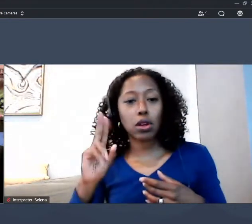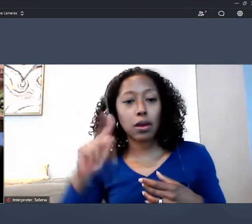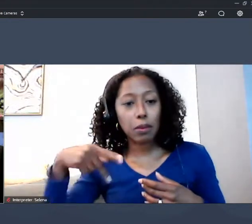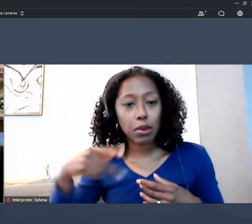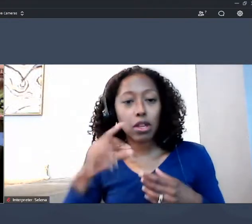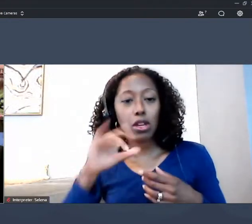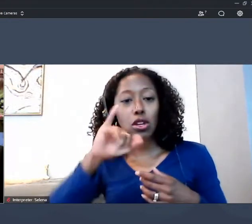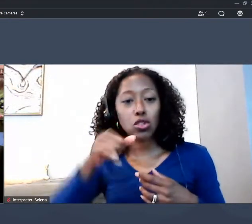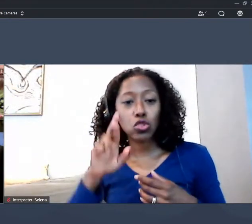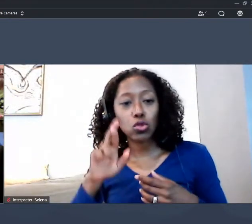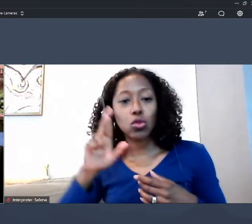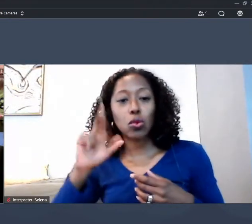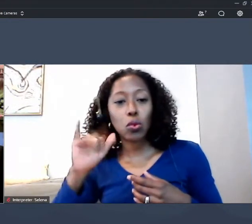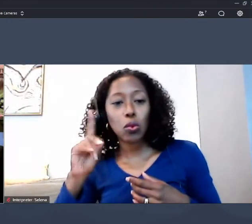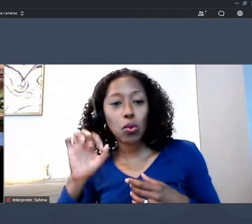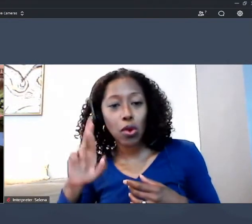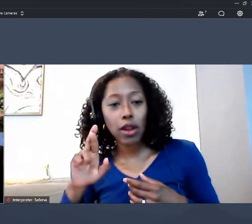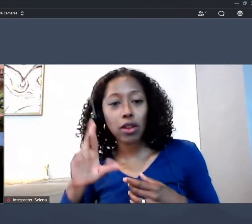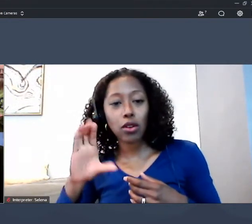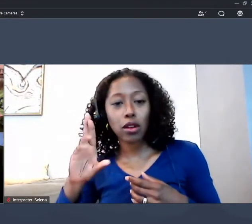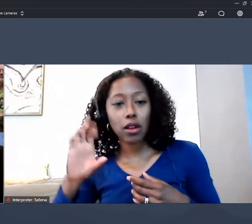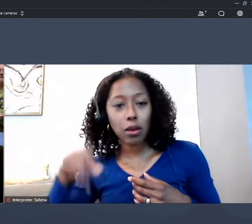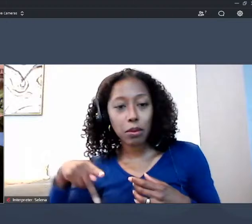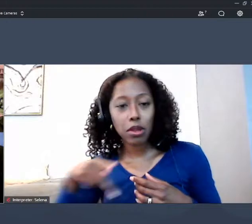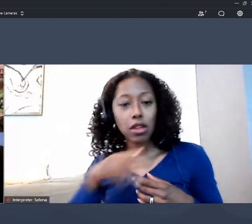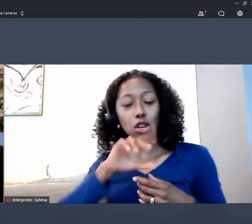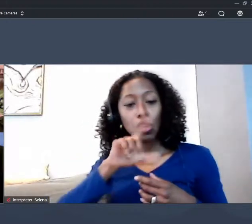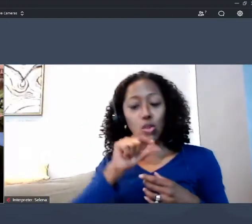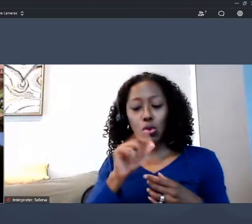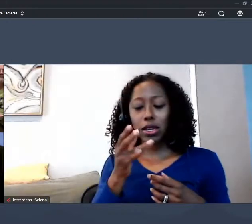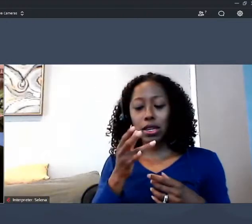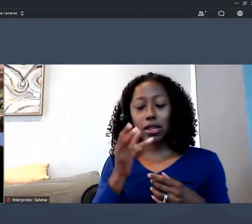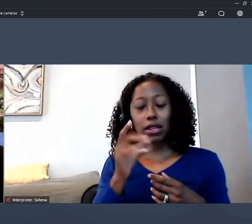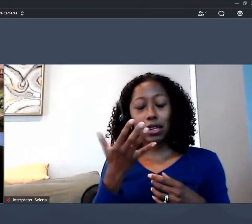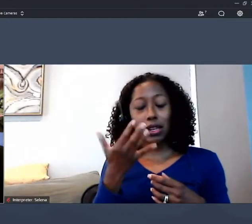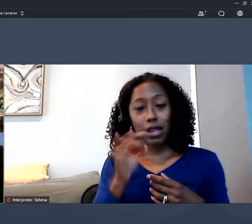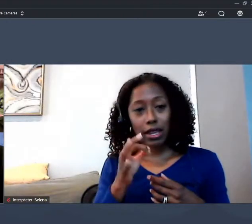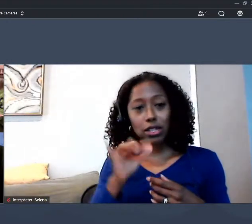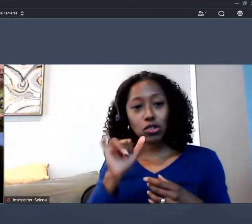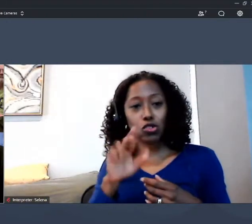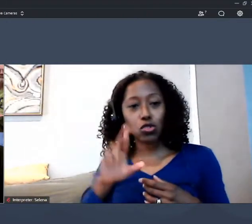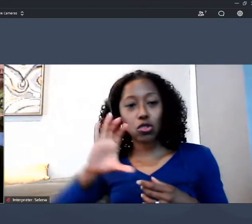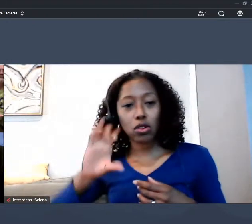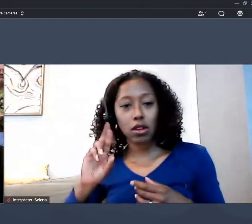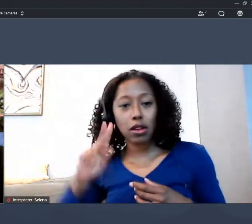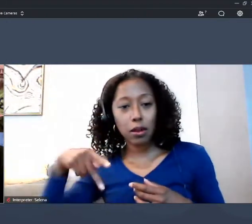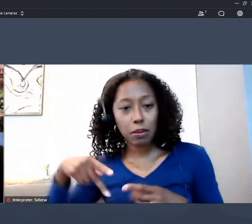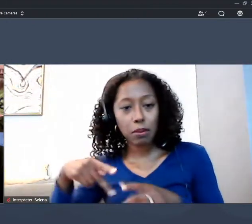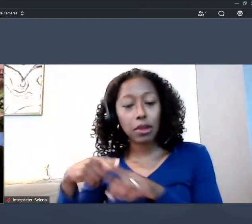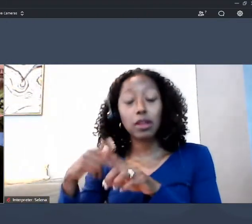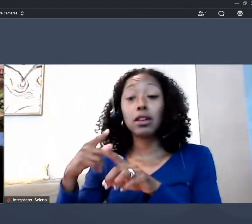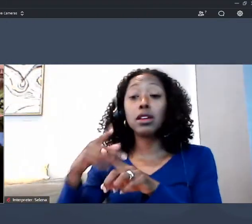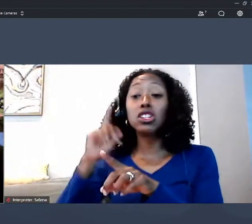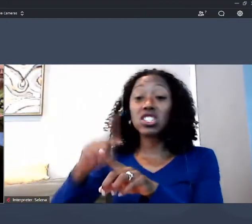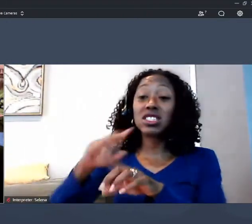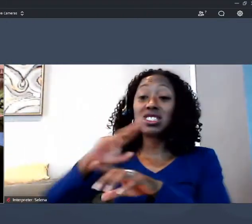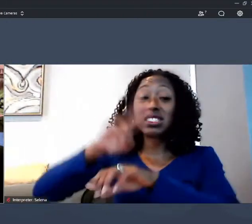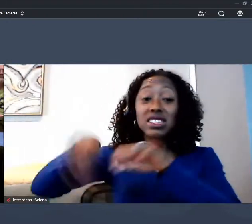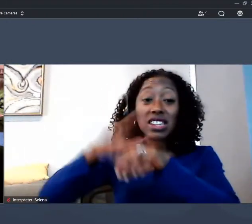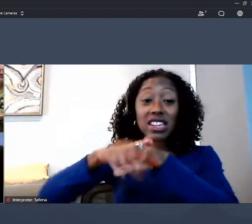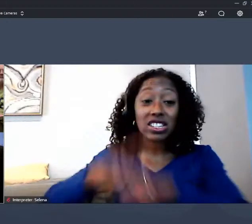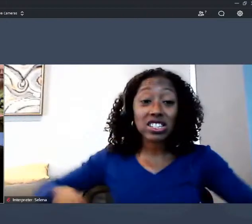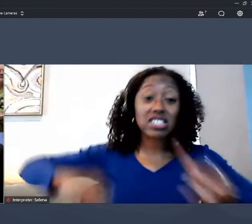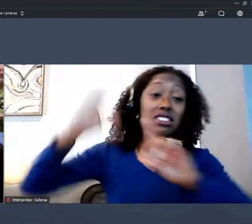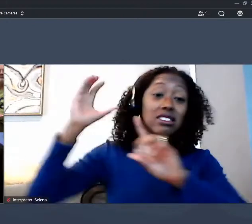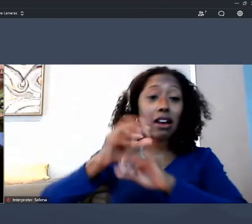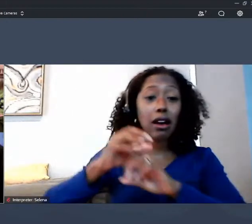Junior Ryder Cup, 2019 Junior Solheim Cup, and whereas known as the nation's top female college golfer, Rachel